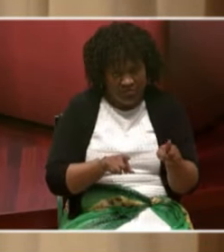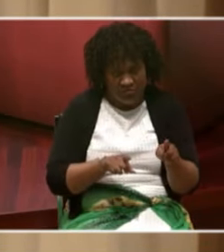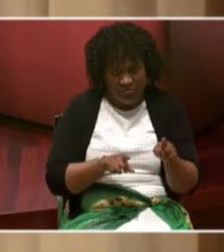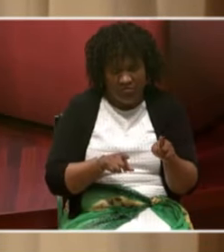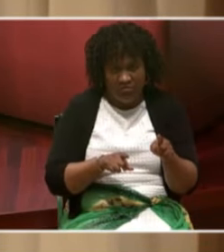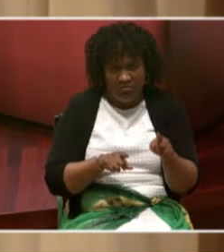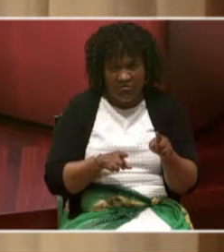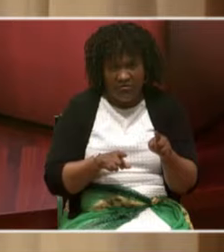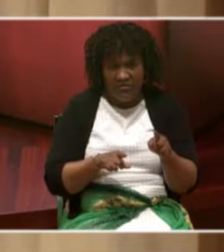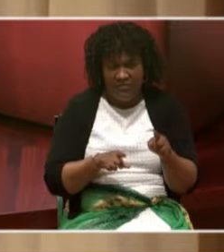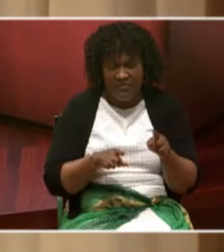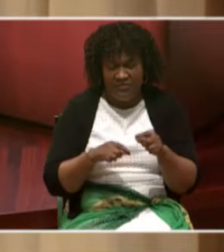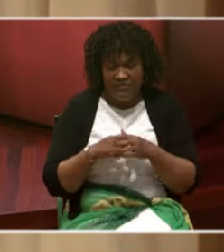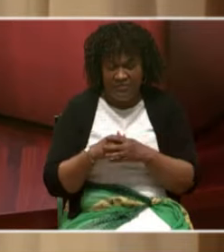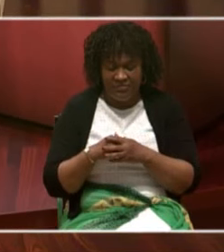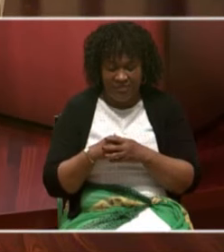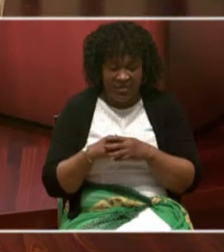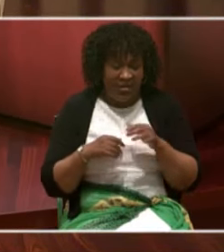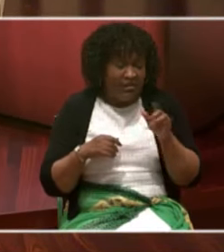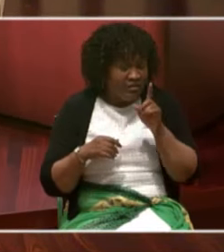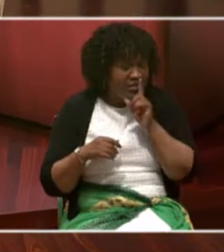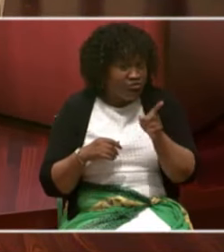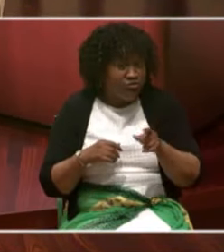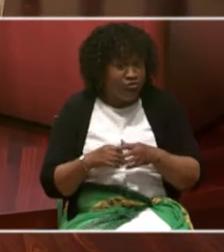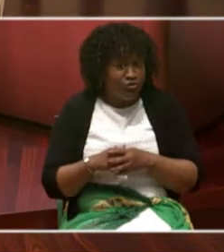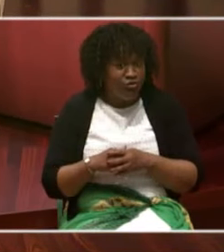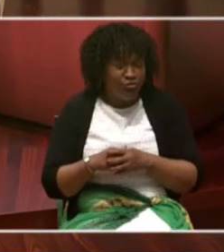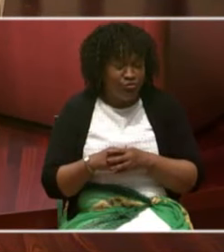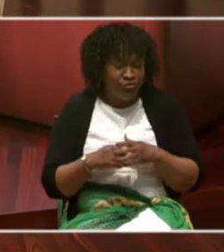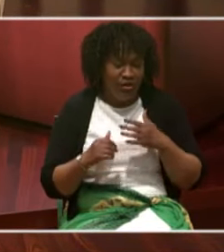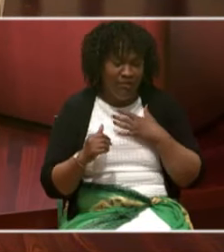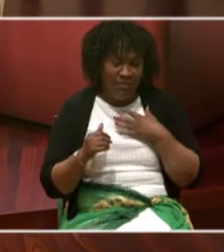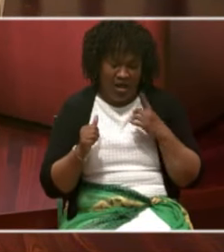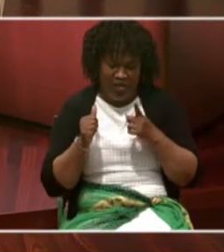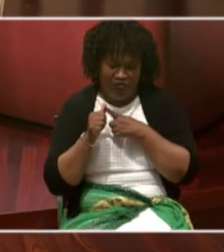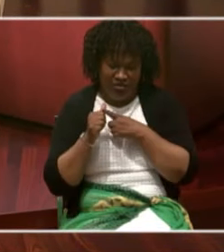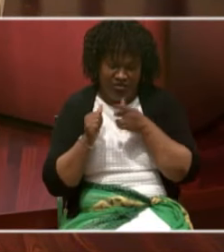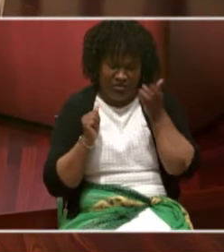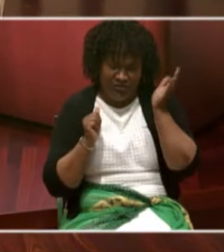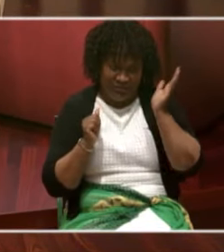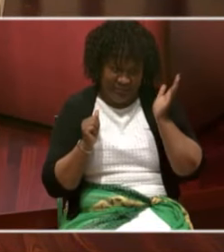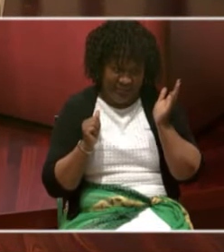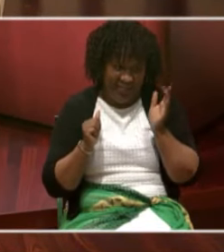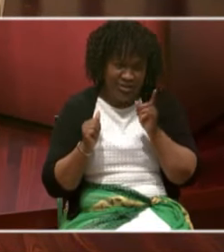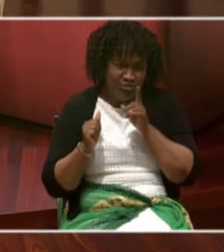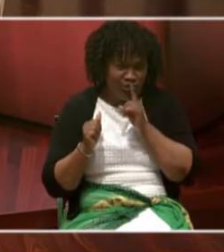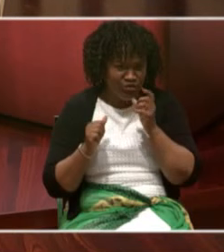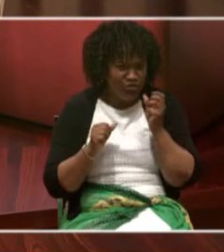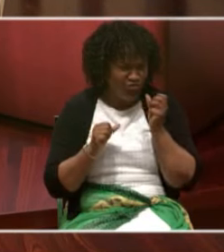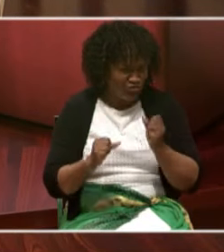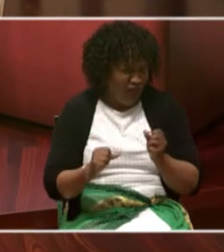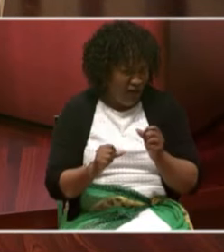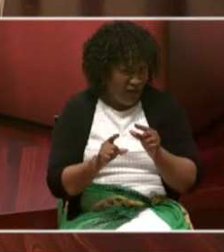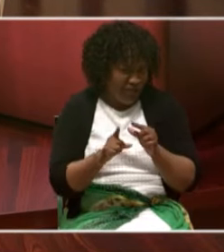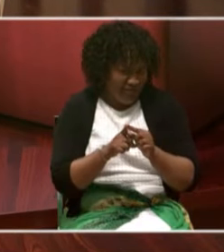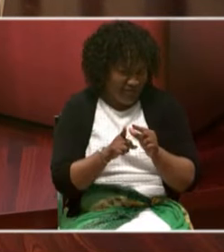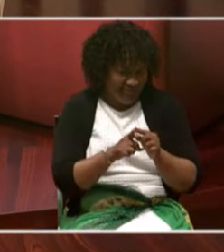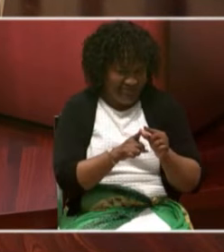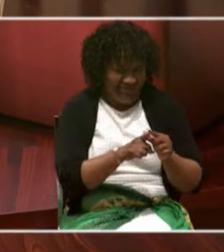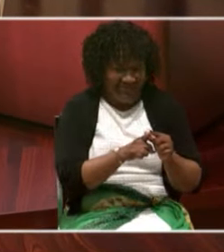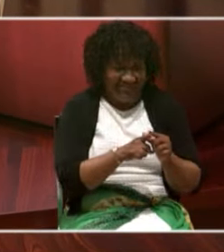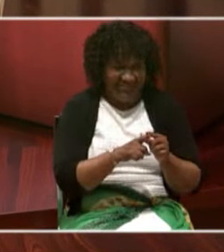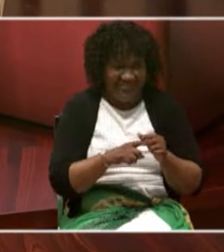wait. We want our freedom and we want it now. And by resting, said John, you cannot say we cannot be